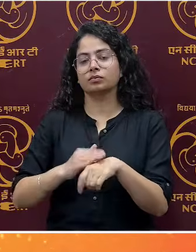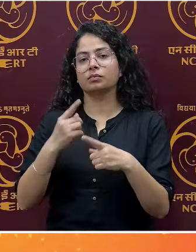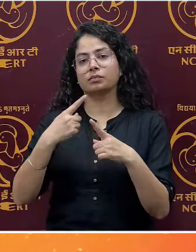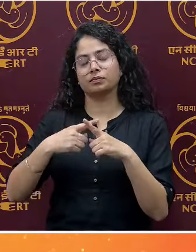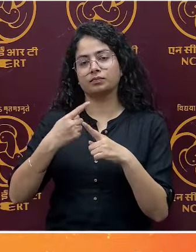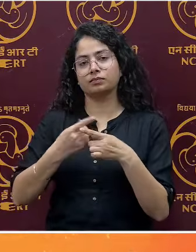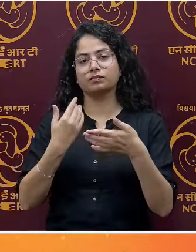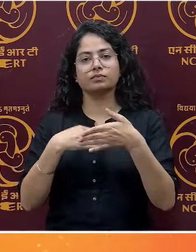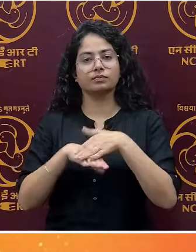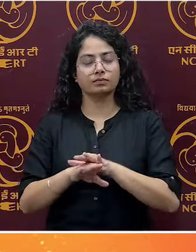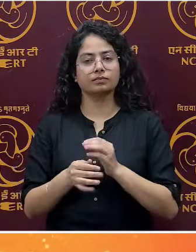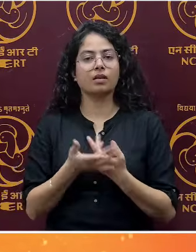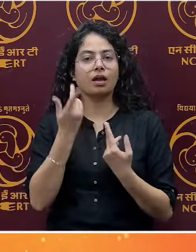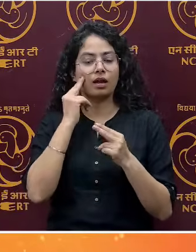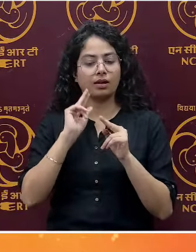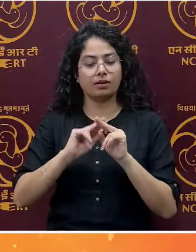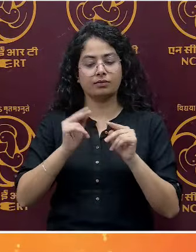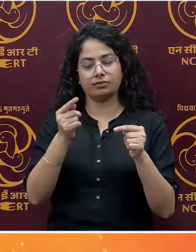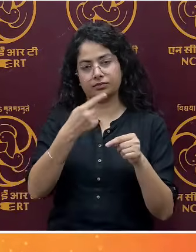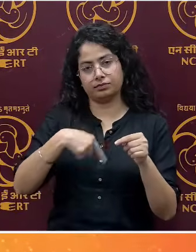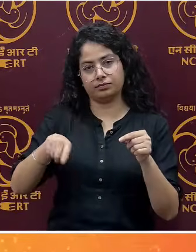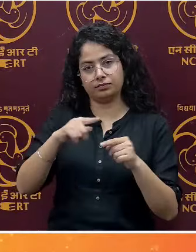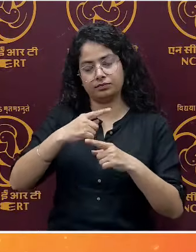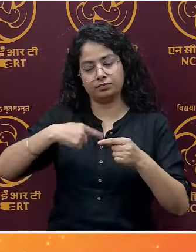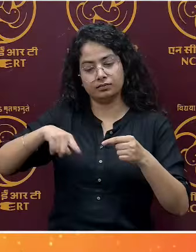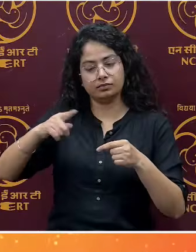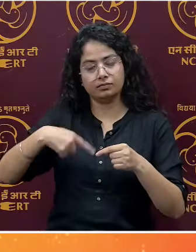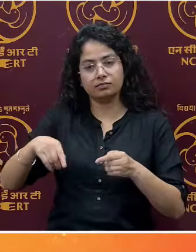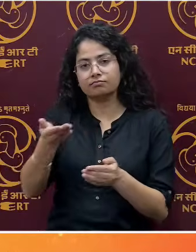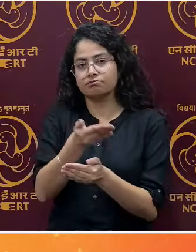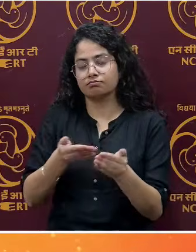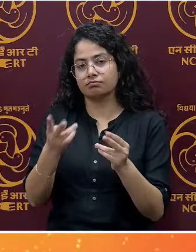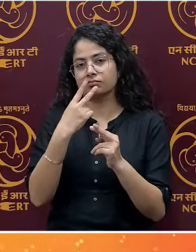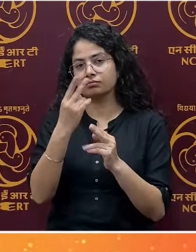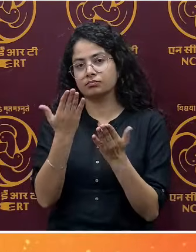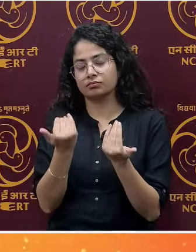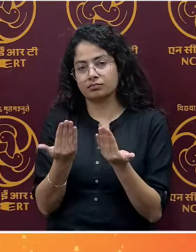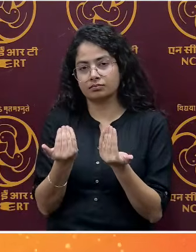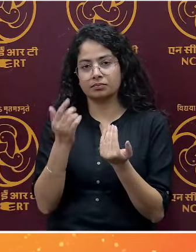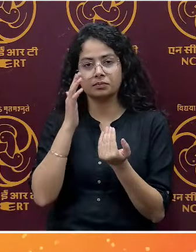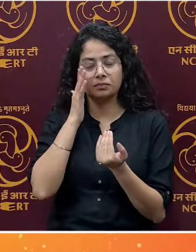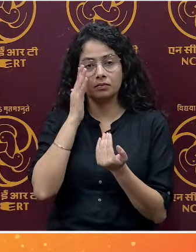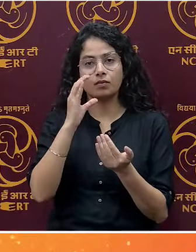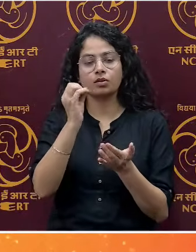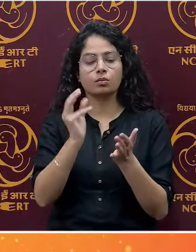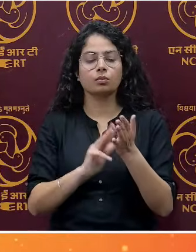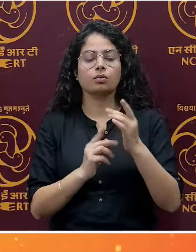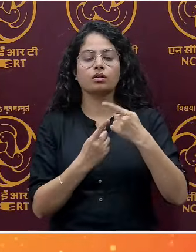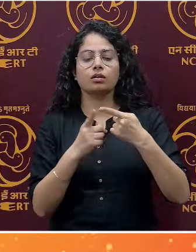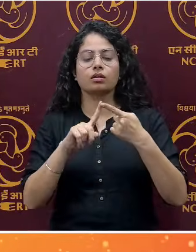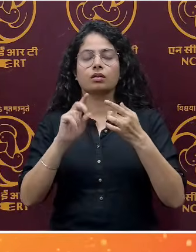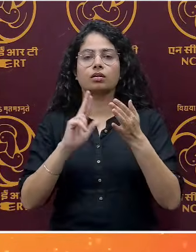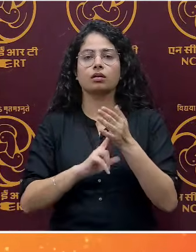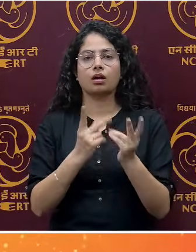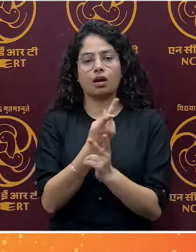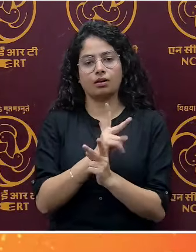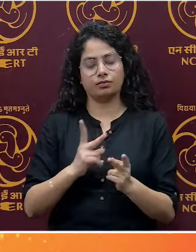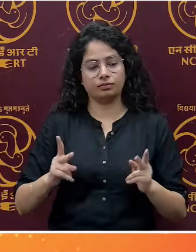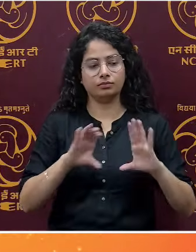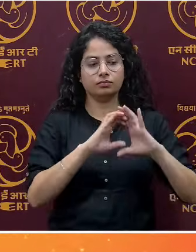engaging. So when we scroll down, the learners can see that we have content categorized according to